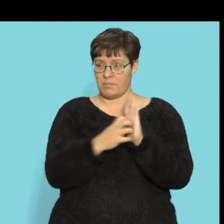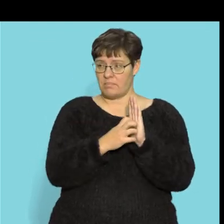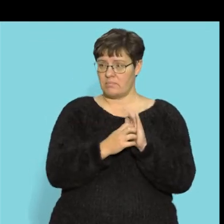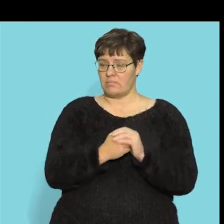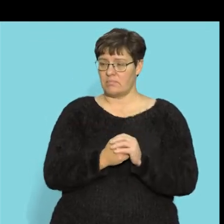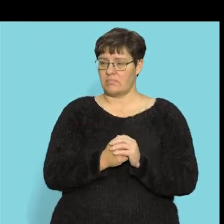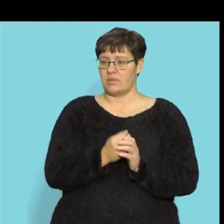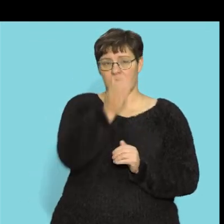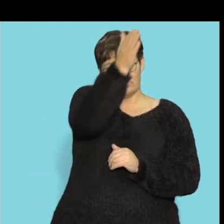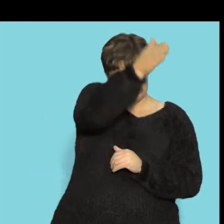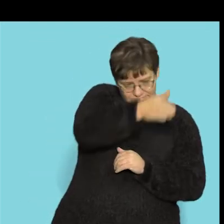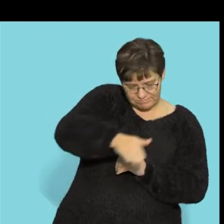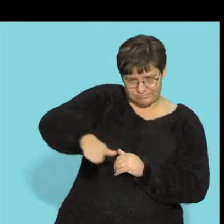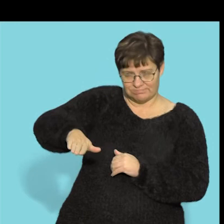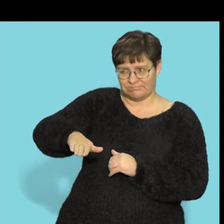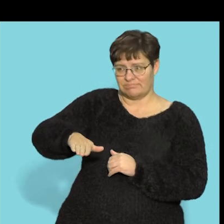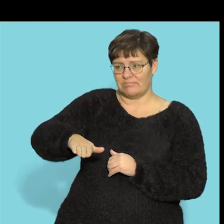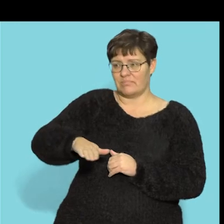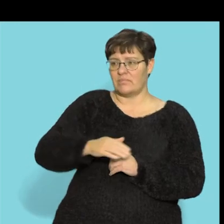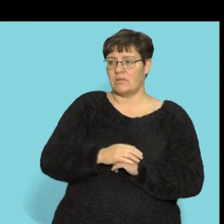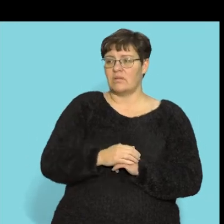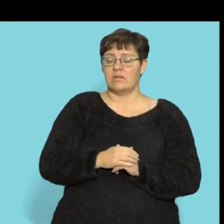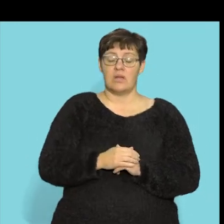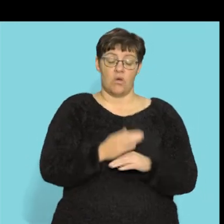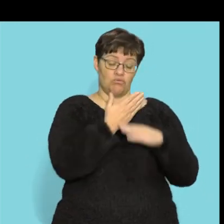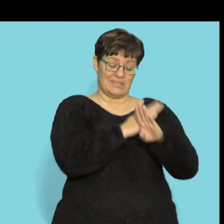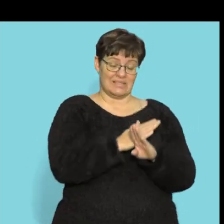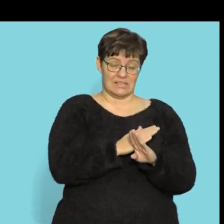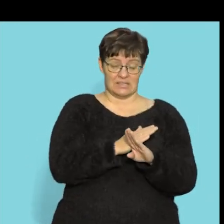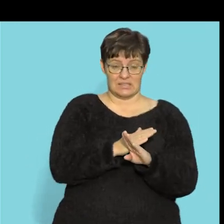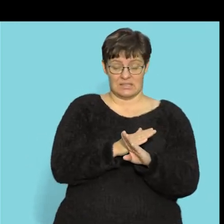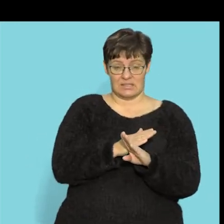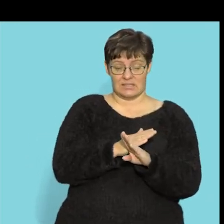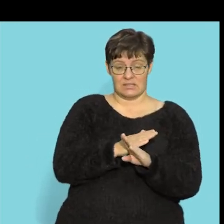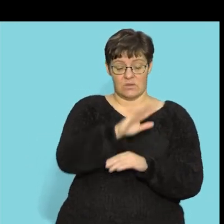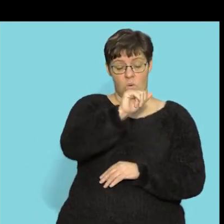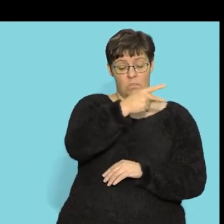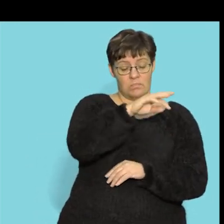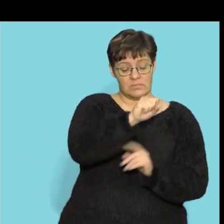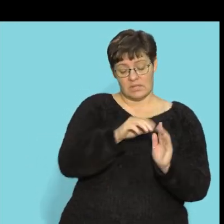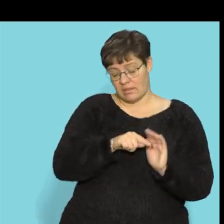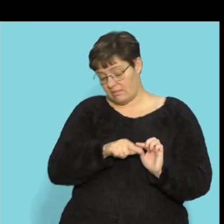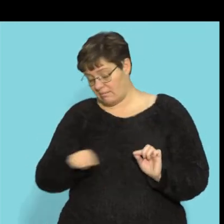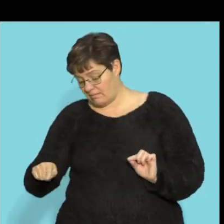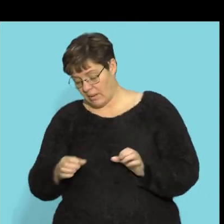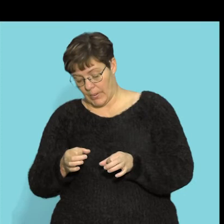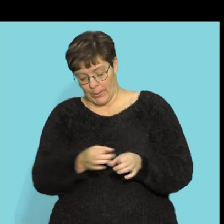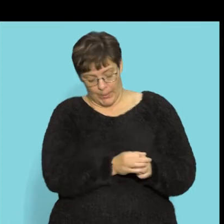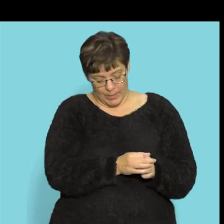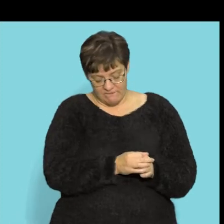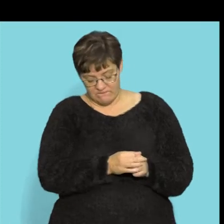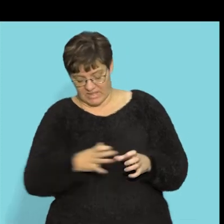sketch, we had a graph like this where we've got resistance in ohms, right? And then here we've got cross-sectional